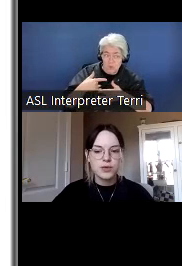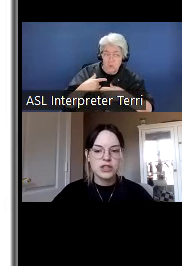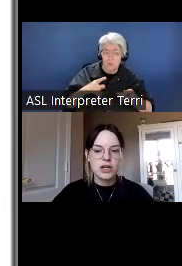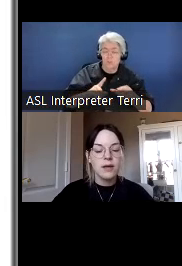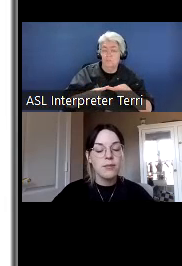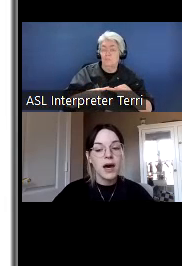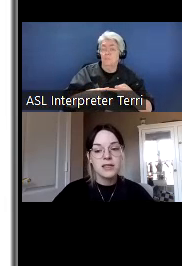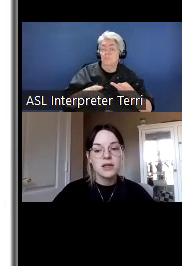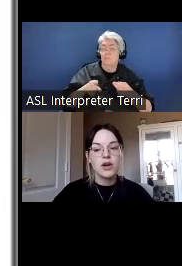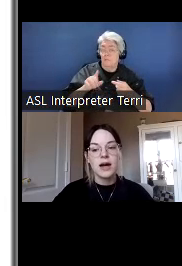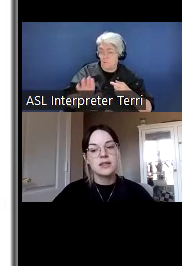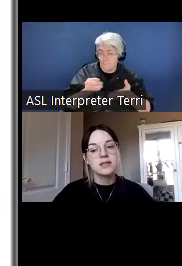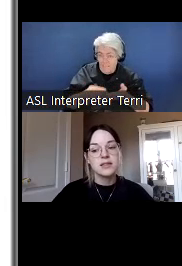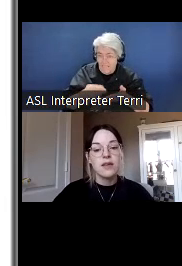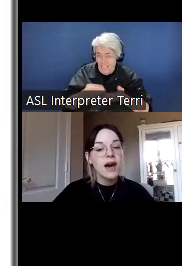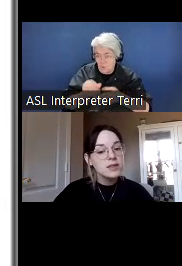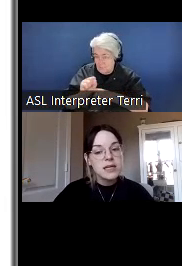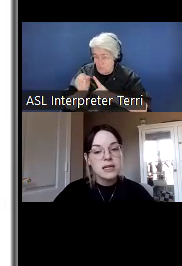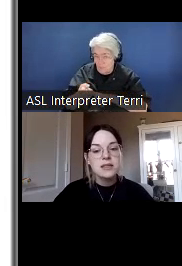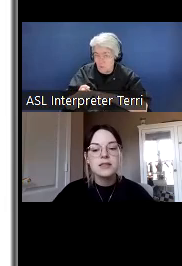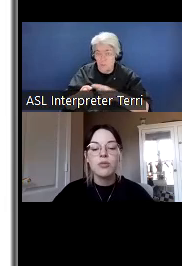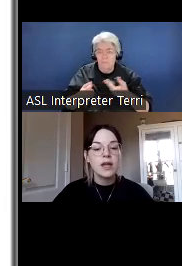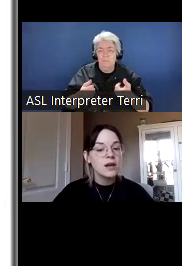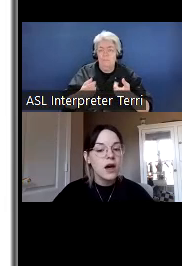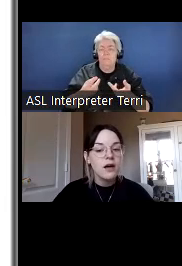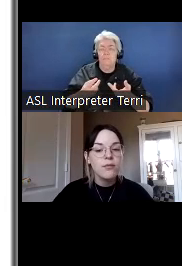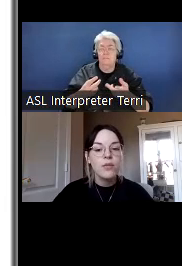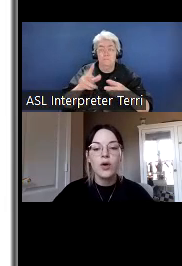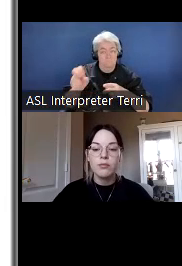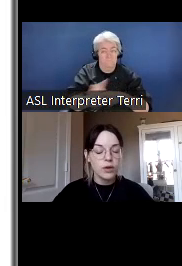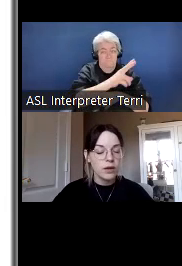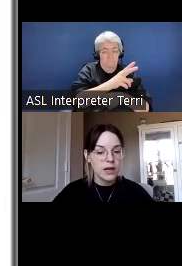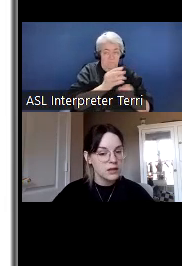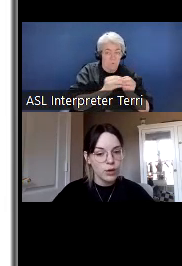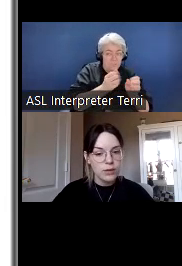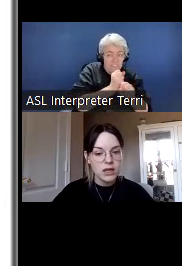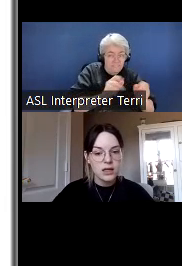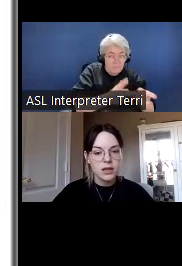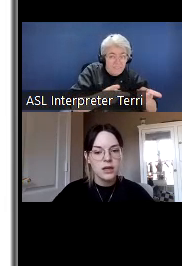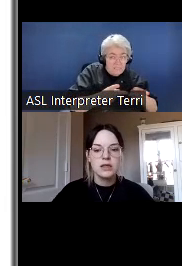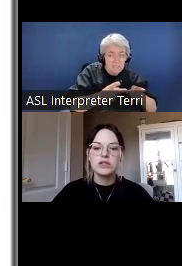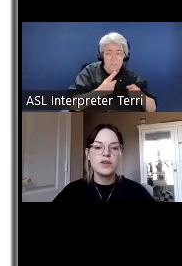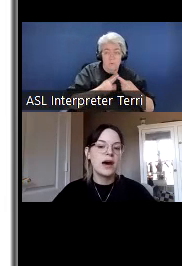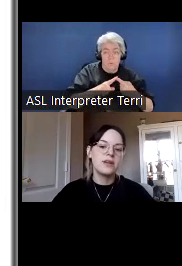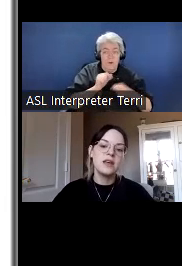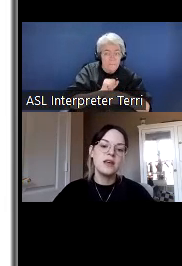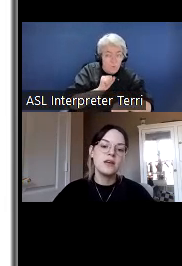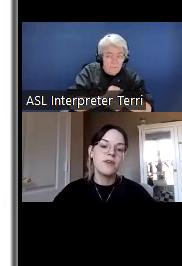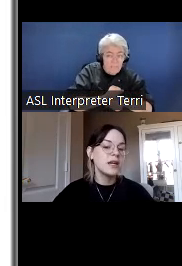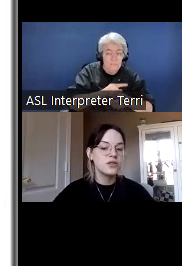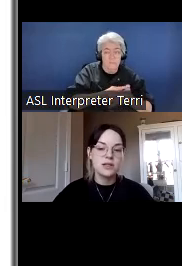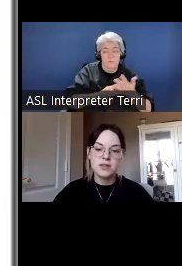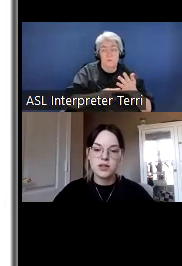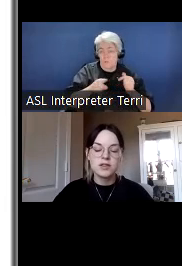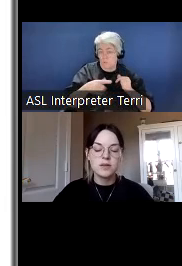financial situation impacting your access to safe housing, stable income, or employment at the moment? Do you have